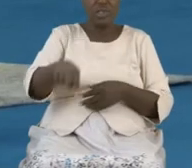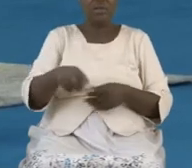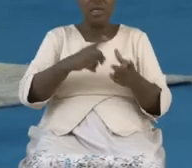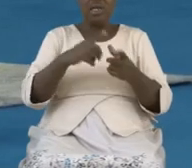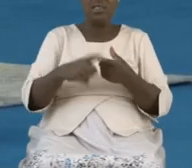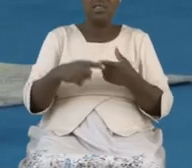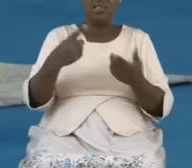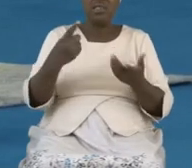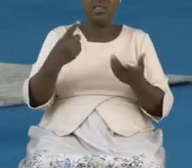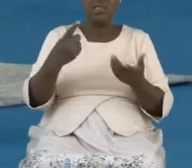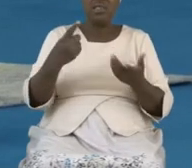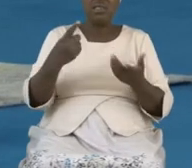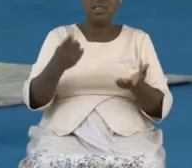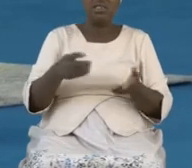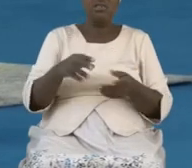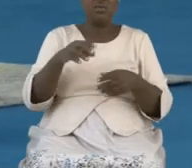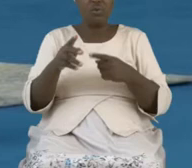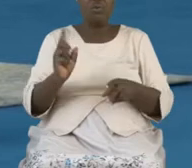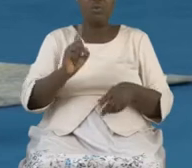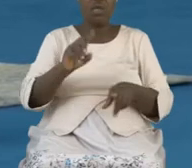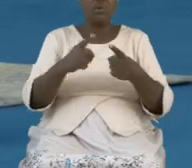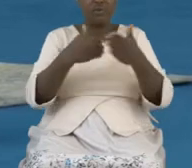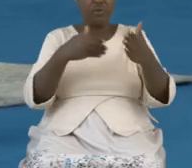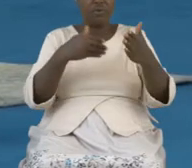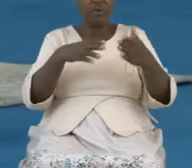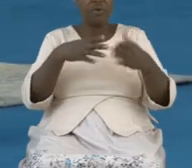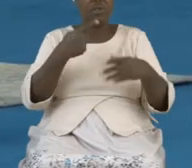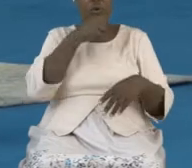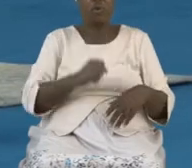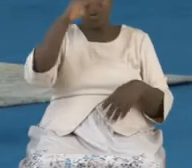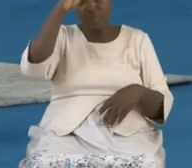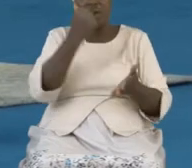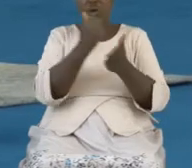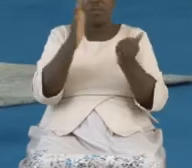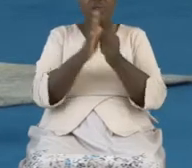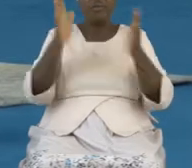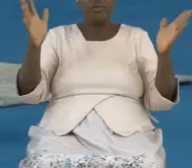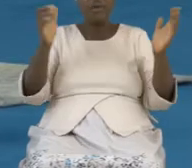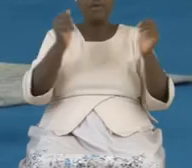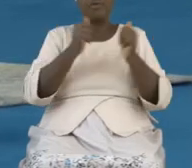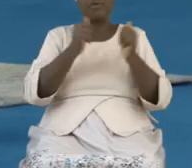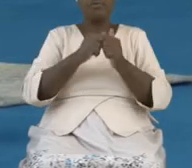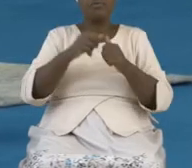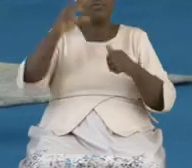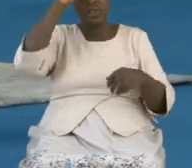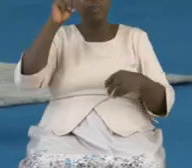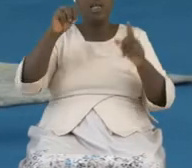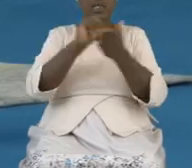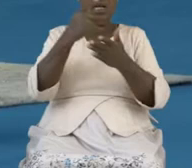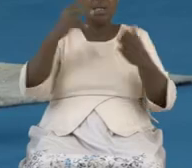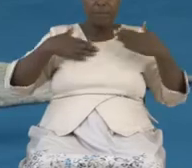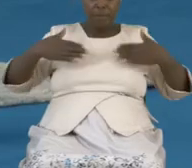doing before. The old man crucified with him, that the body of